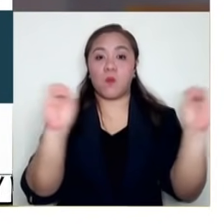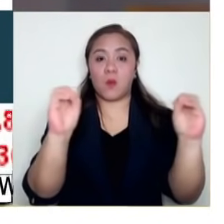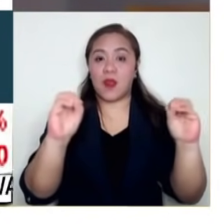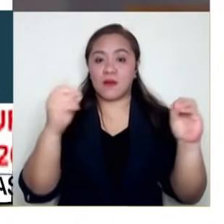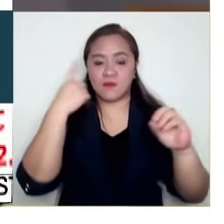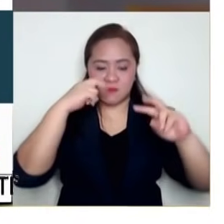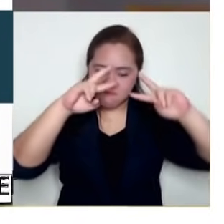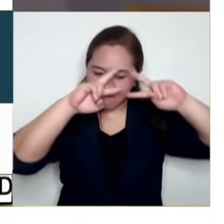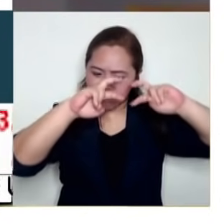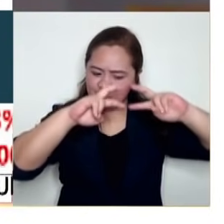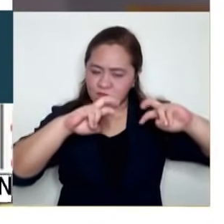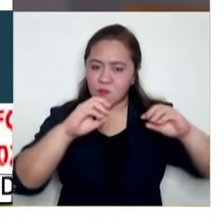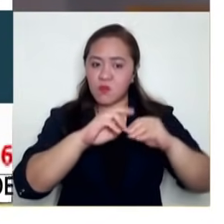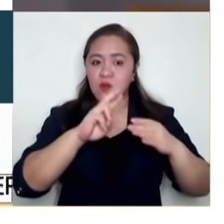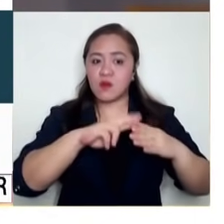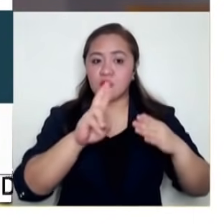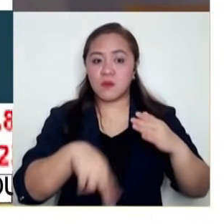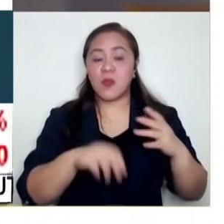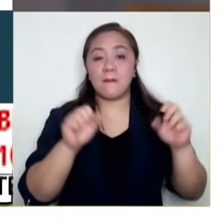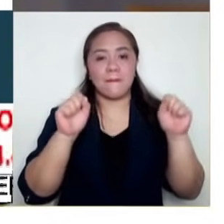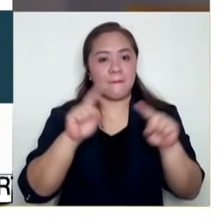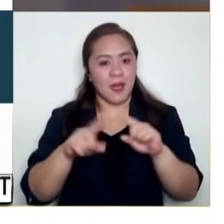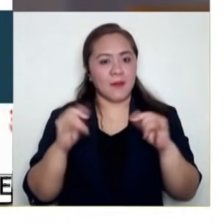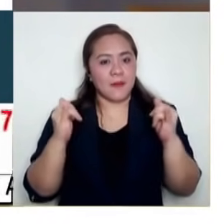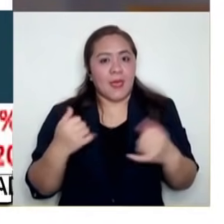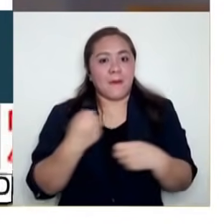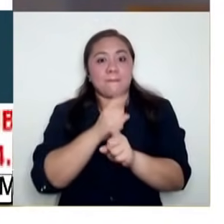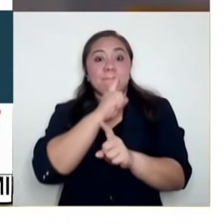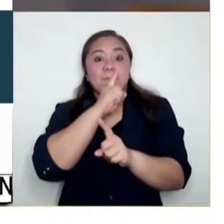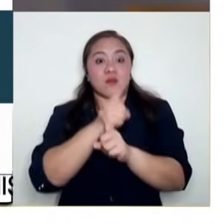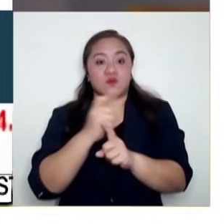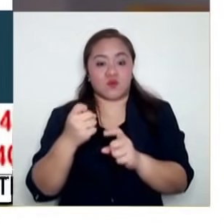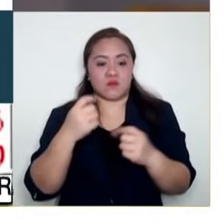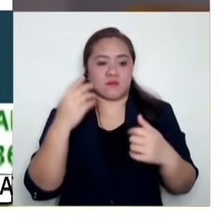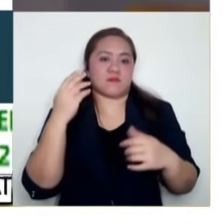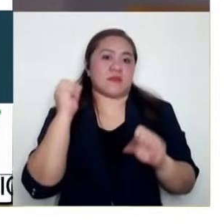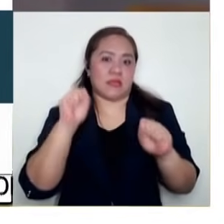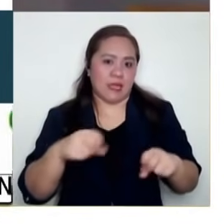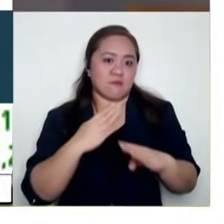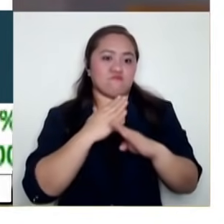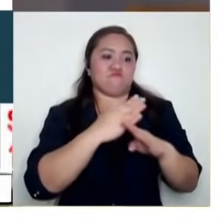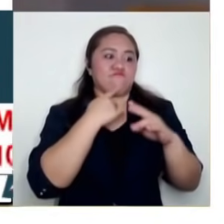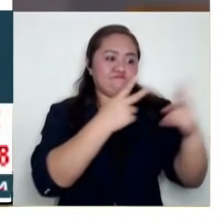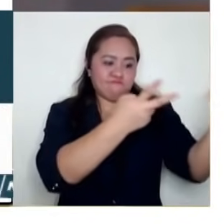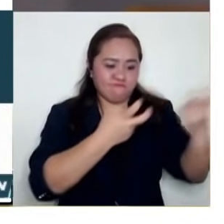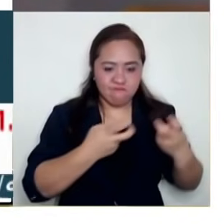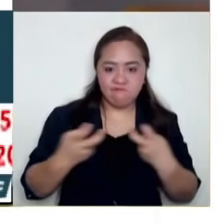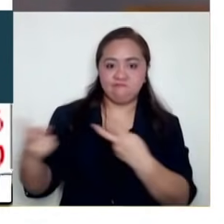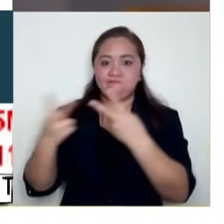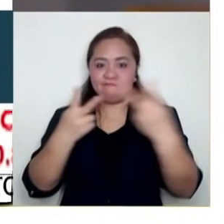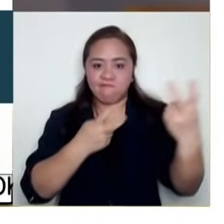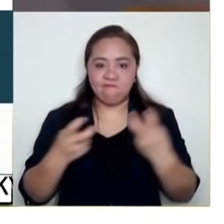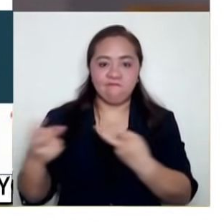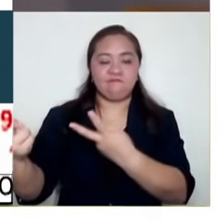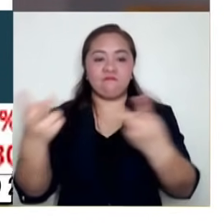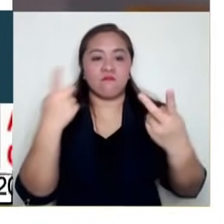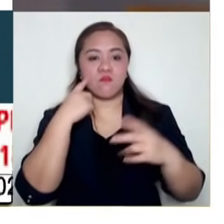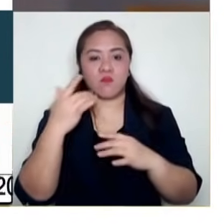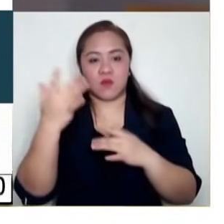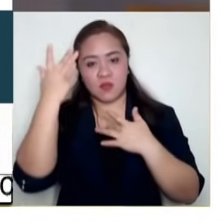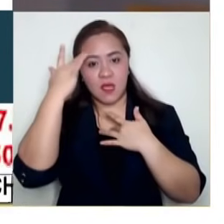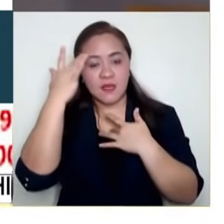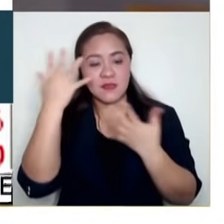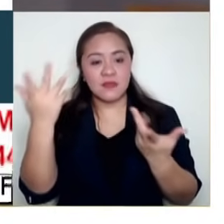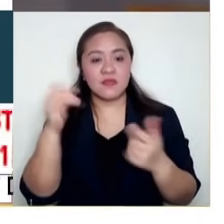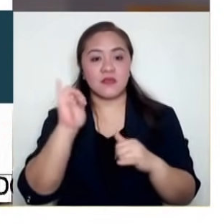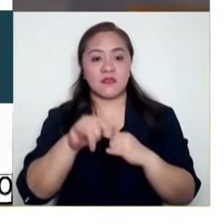yet, we are assured that we were able to contain whatever transmission there would be in the community. This whole genome sequencing is